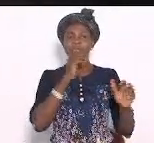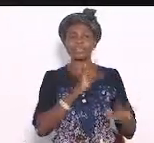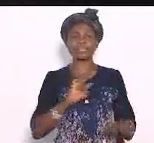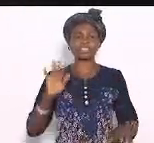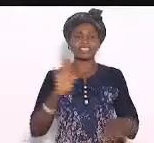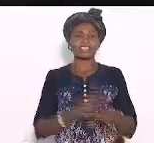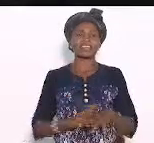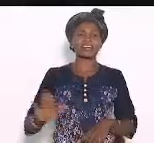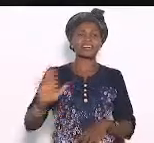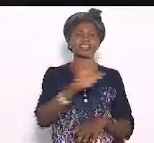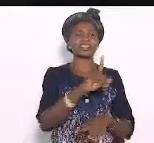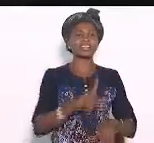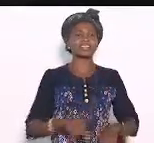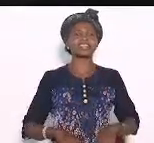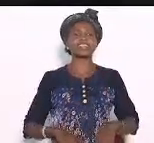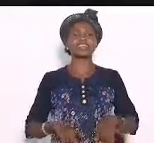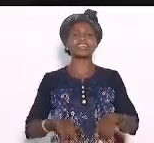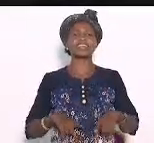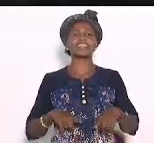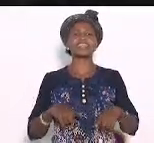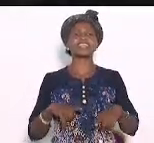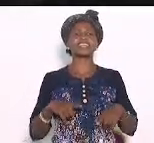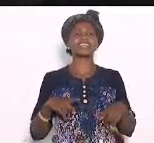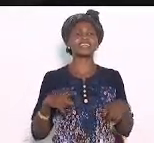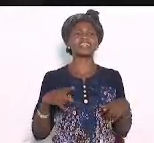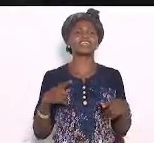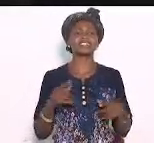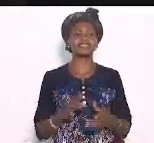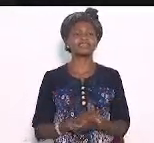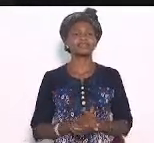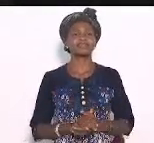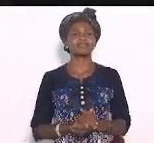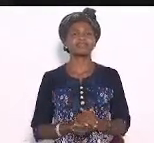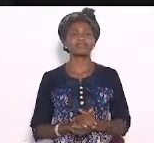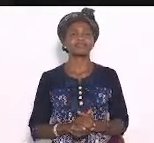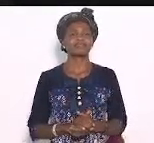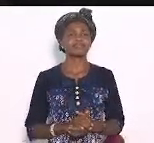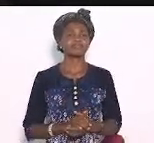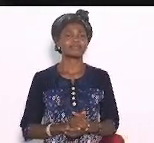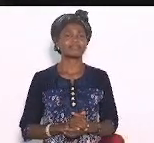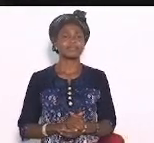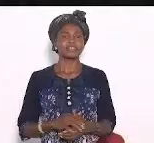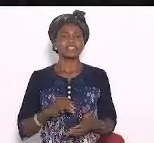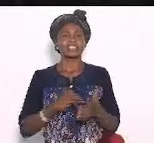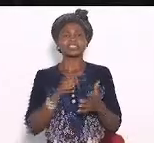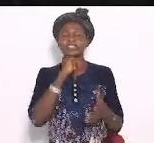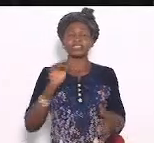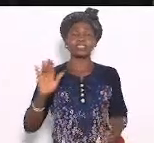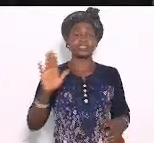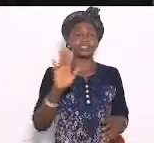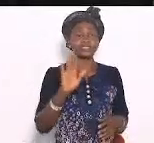Blessing here is whyuse he knows